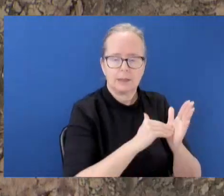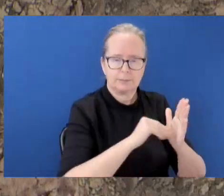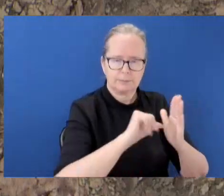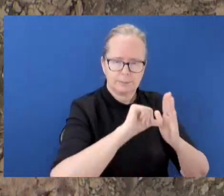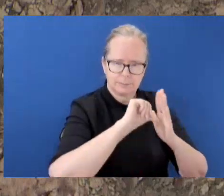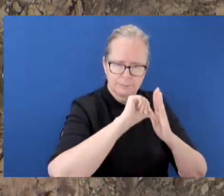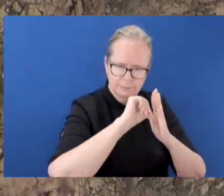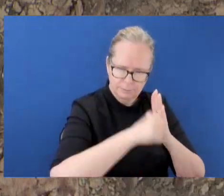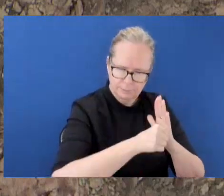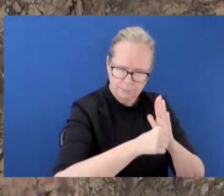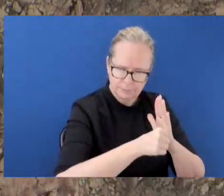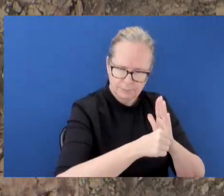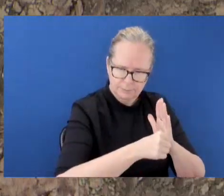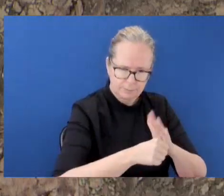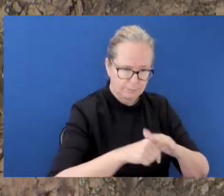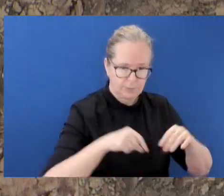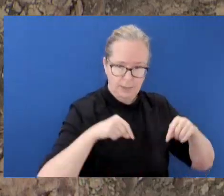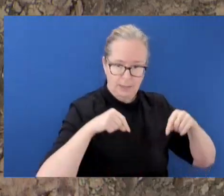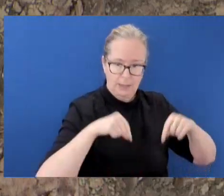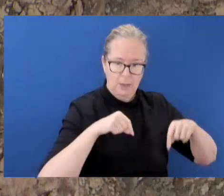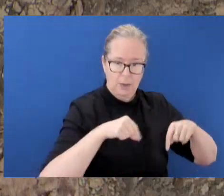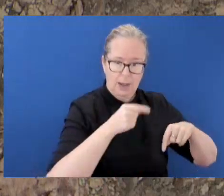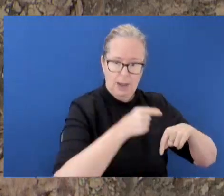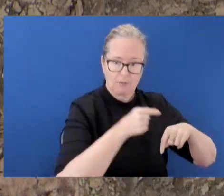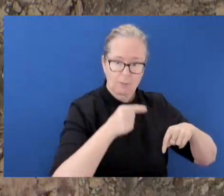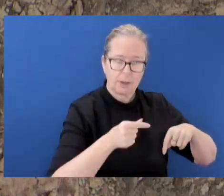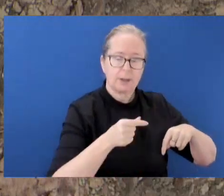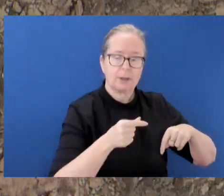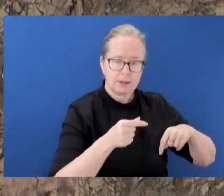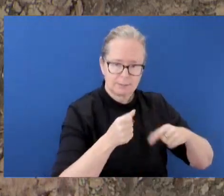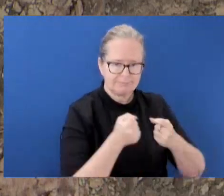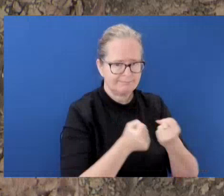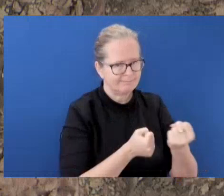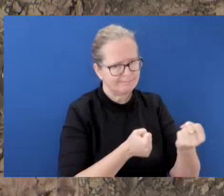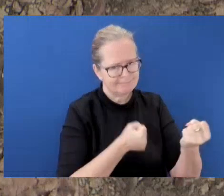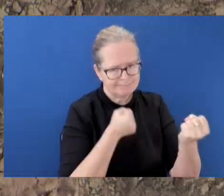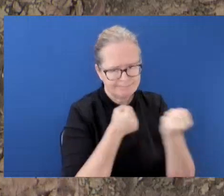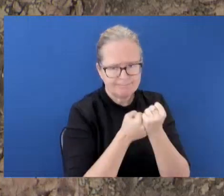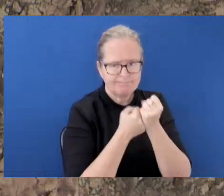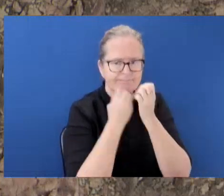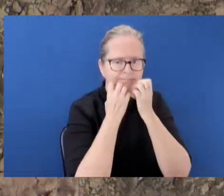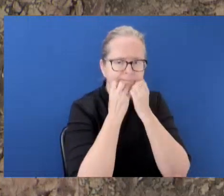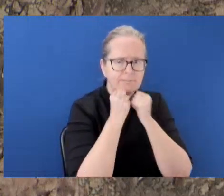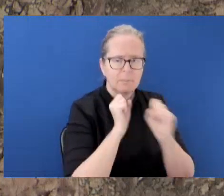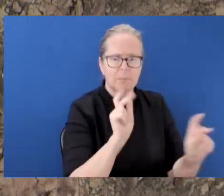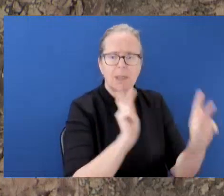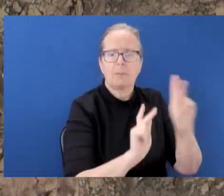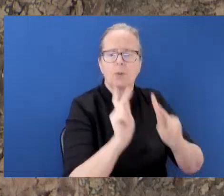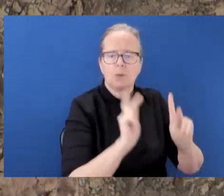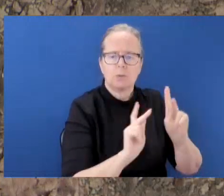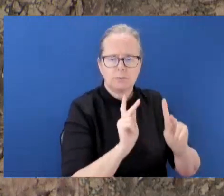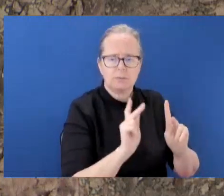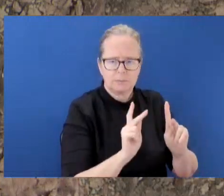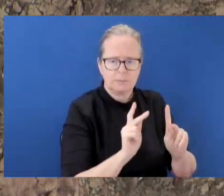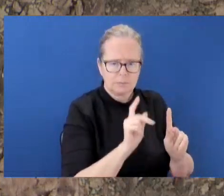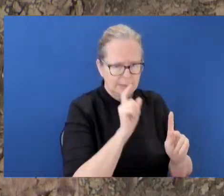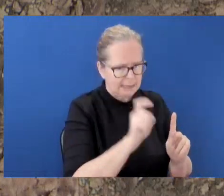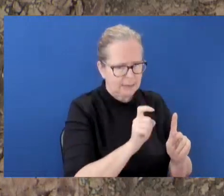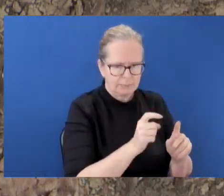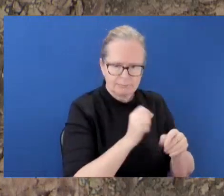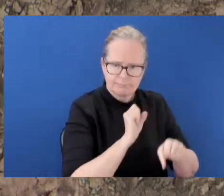their backs, and is taking action today to help them put money back into their wallets and back into their family